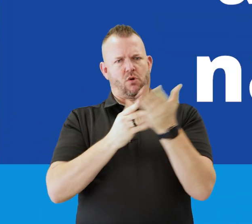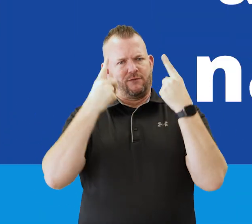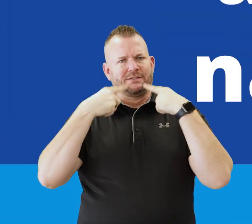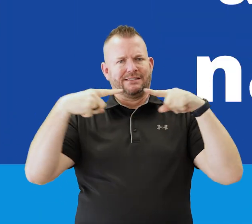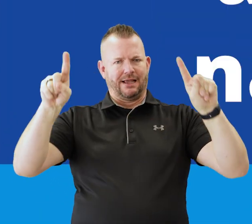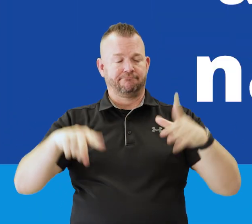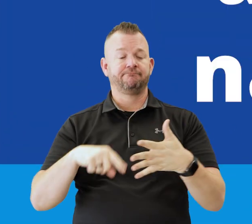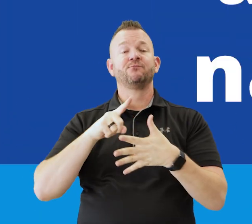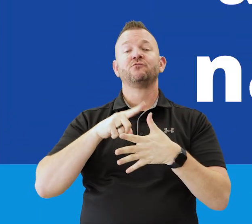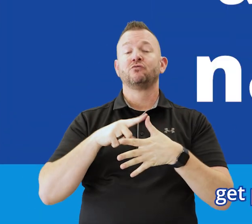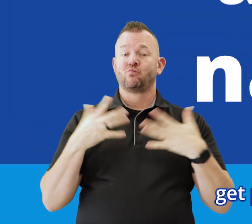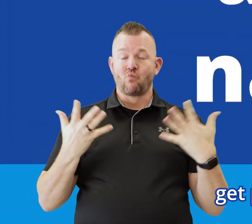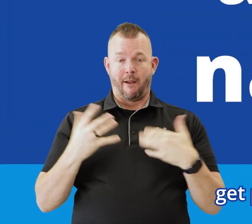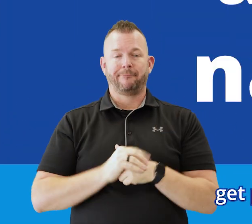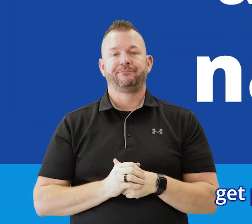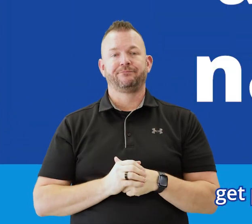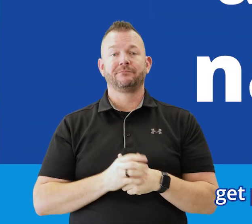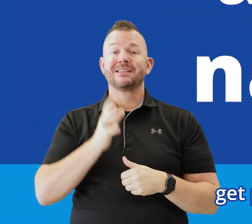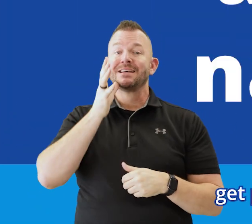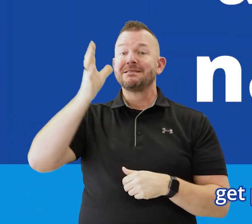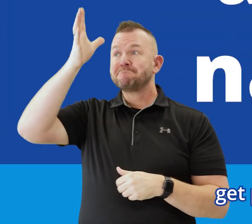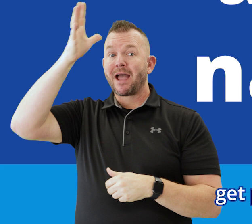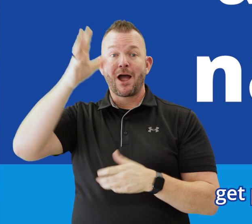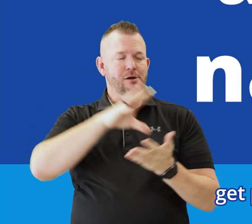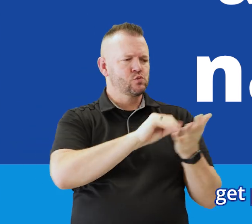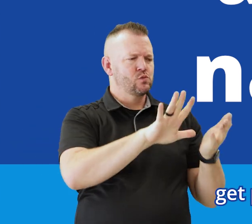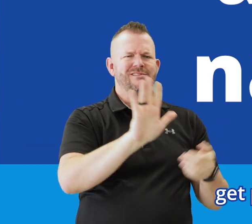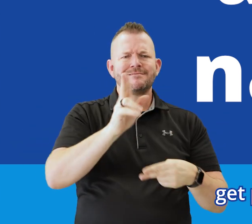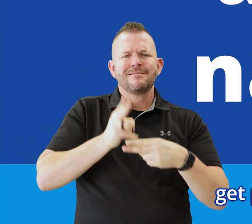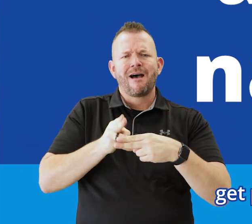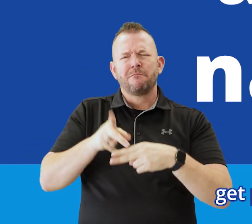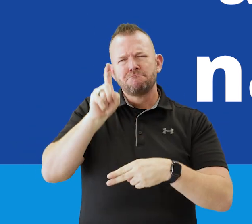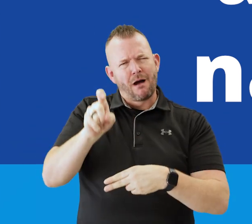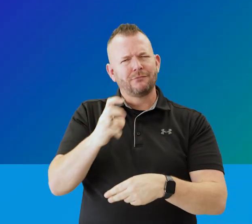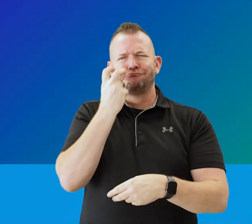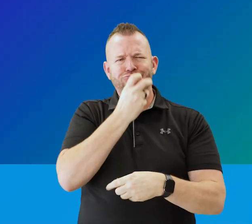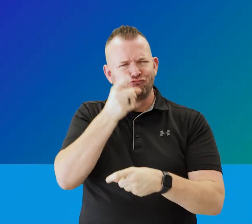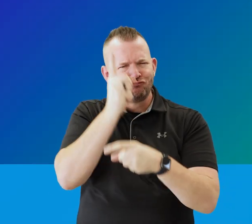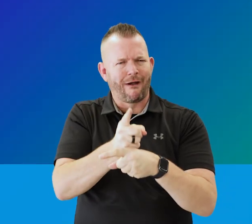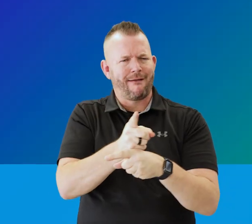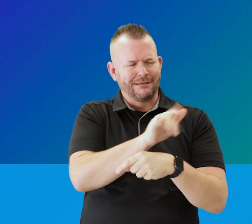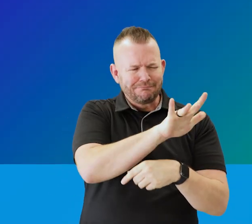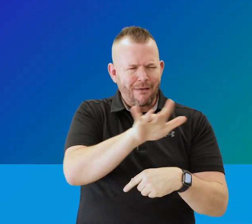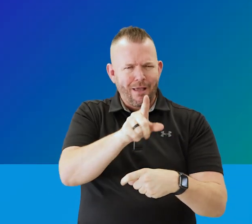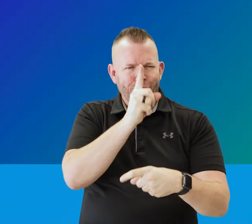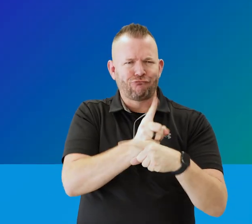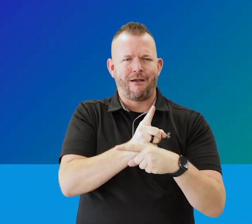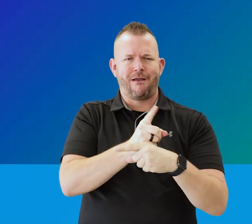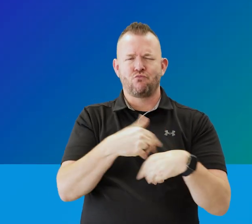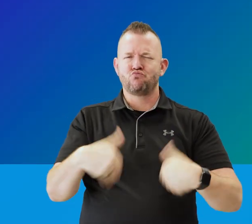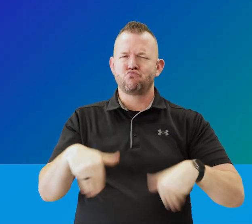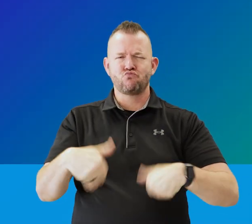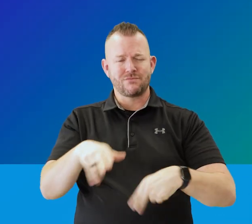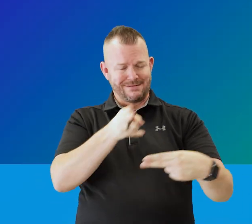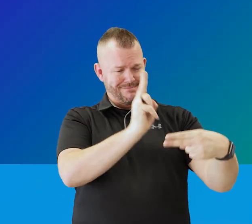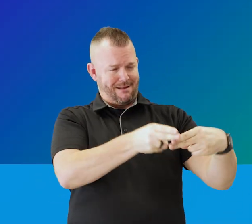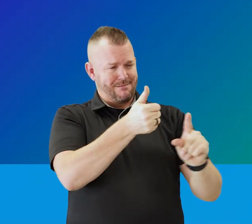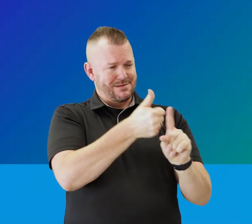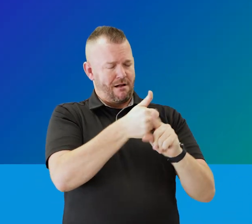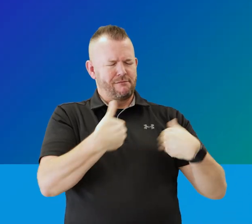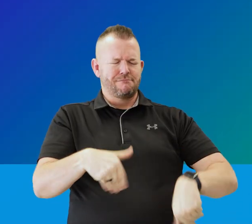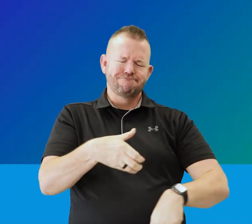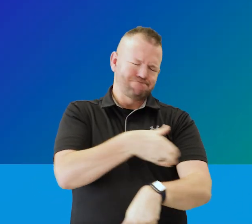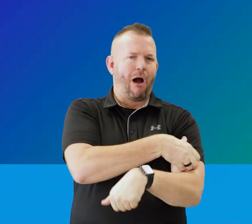Point number 1, get parent and student names right. Names hold a lot of import in